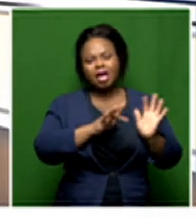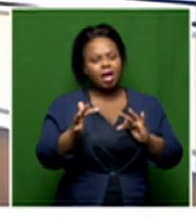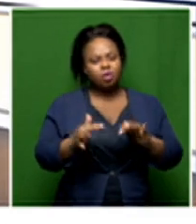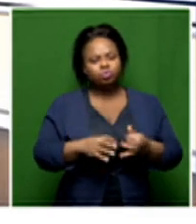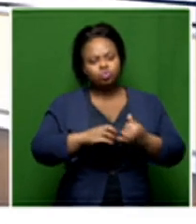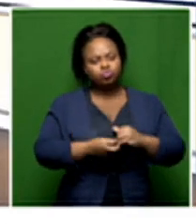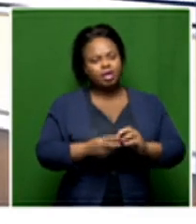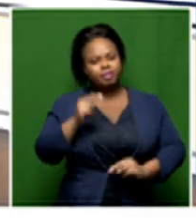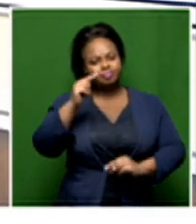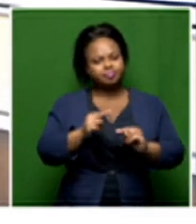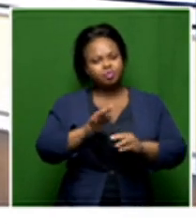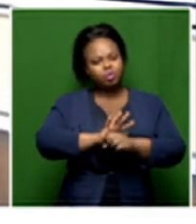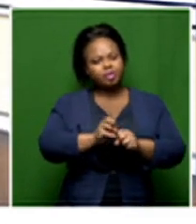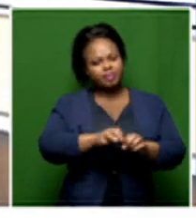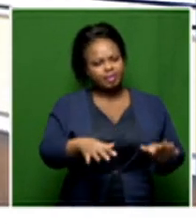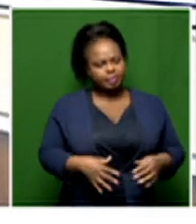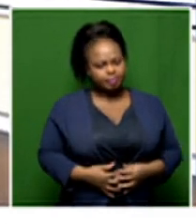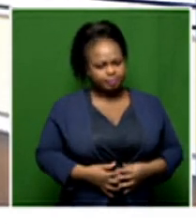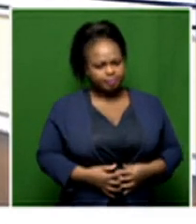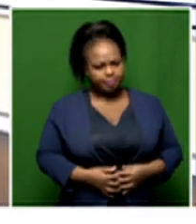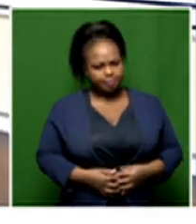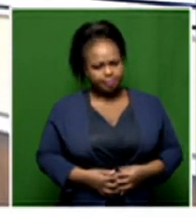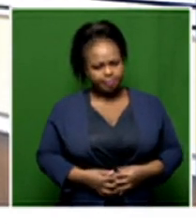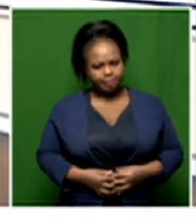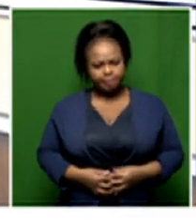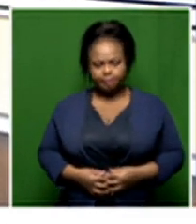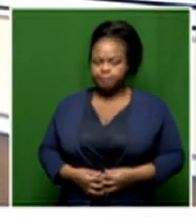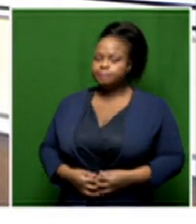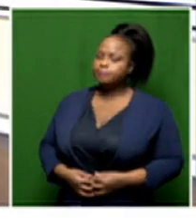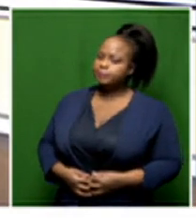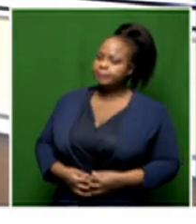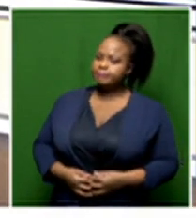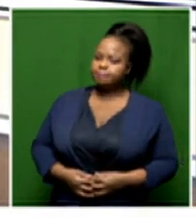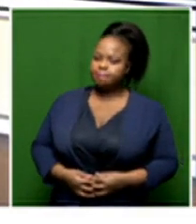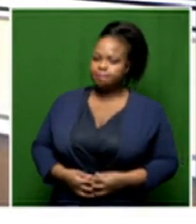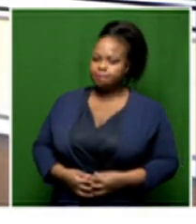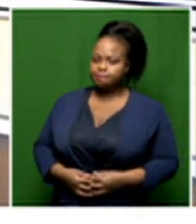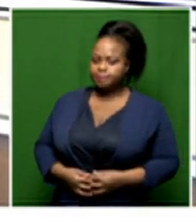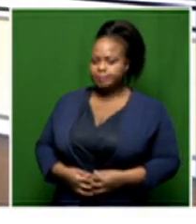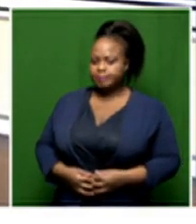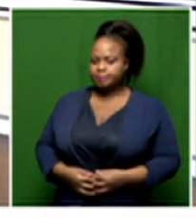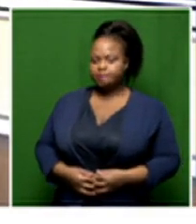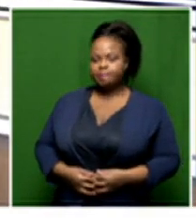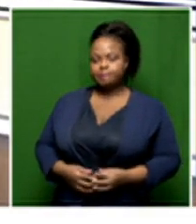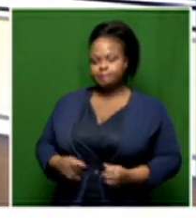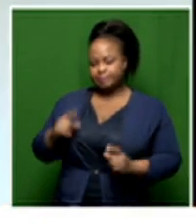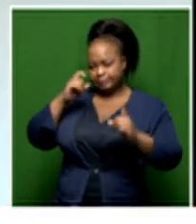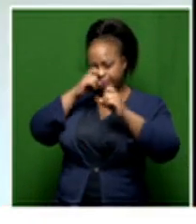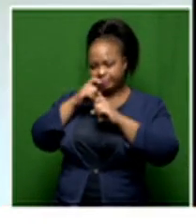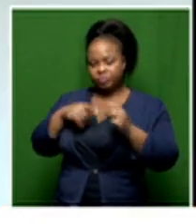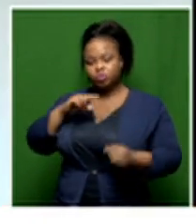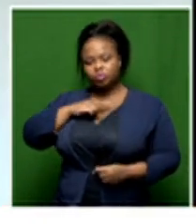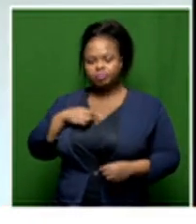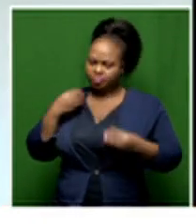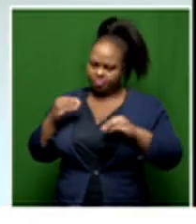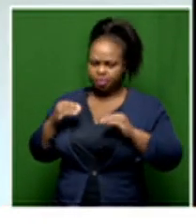to combat the spread of COVID-19? Yeah, so it's a very tricky balance because business has